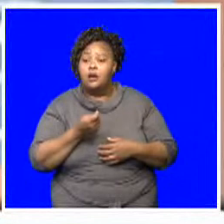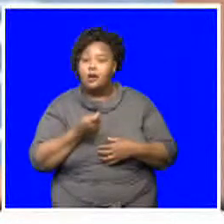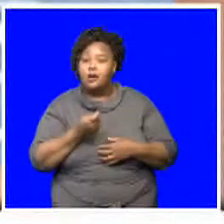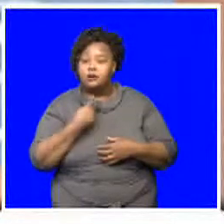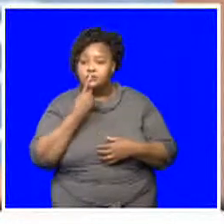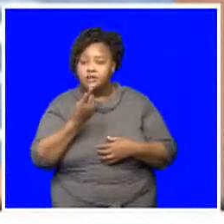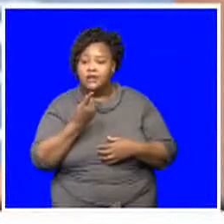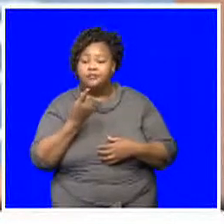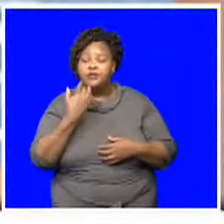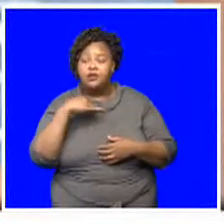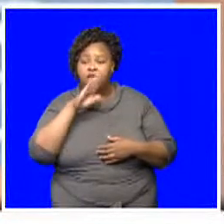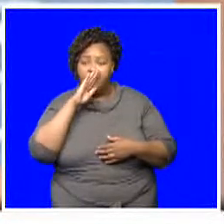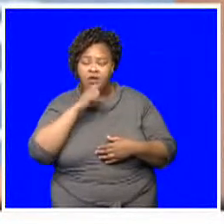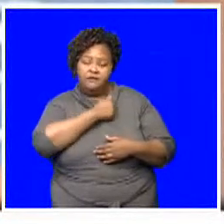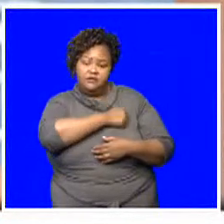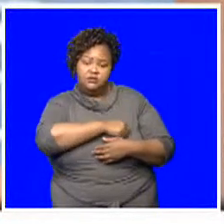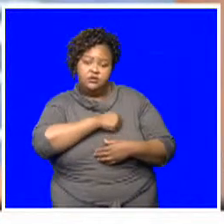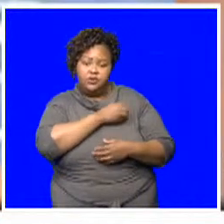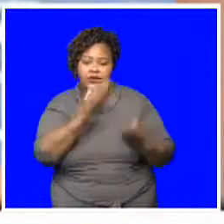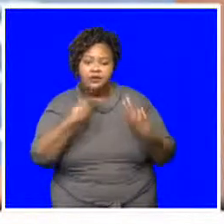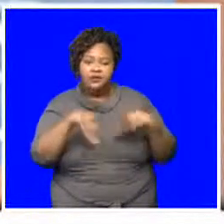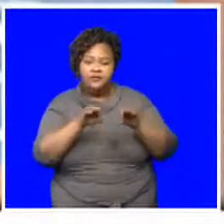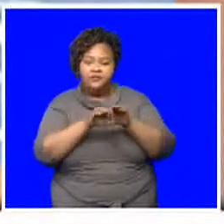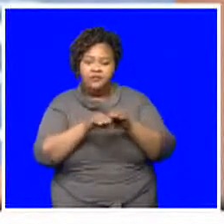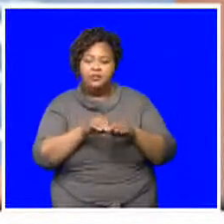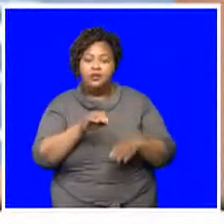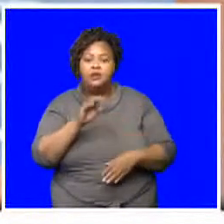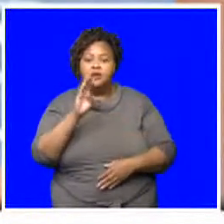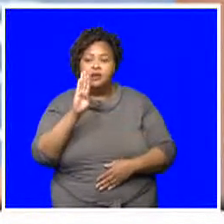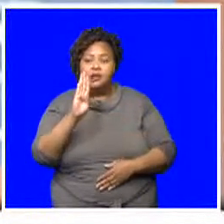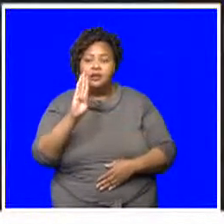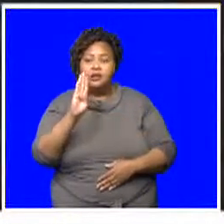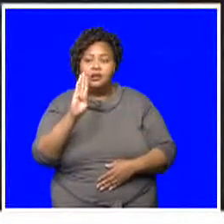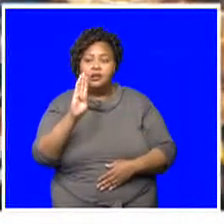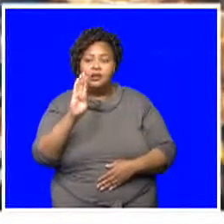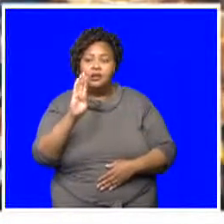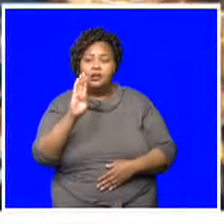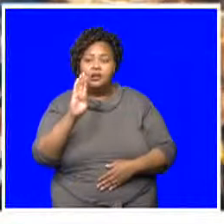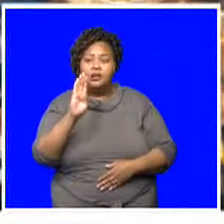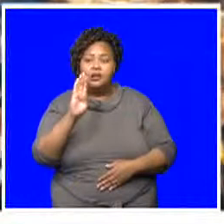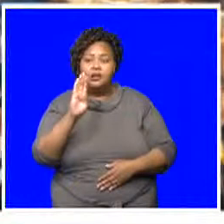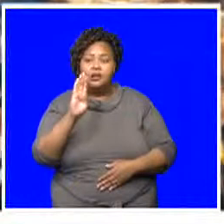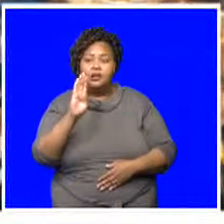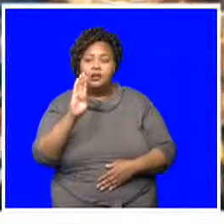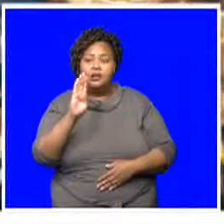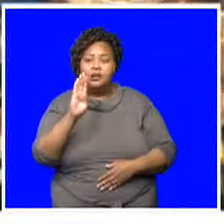Bembe family. For Certain TV Sports, Fabrice Msonera, Babane.